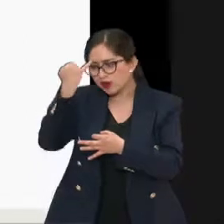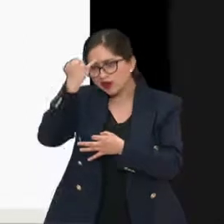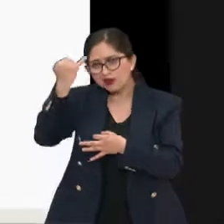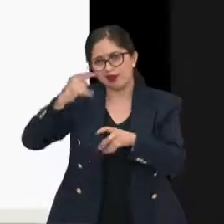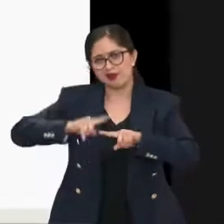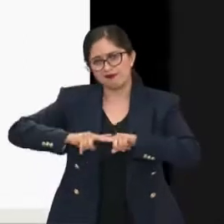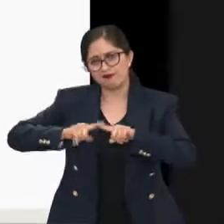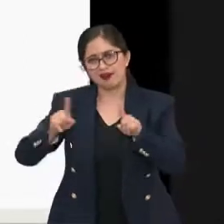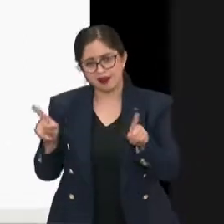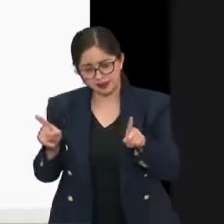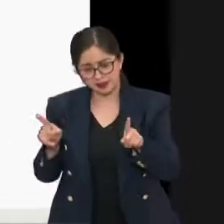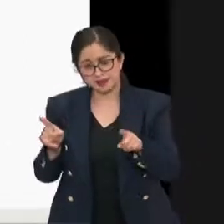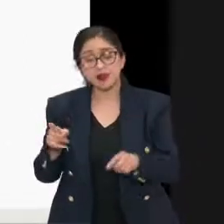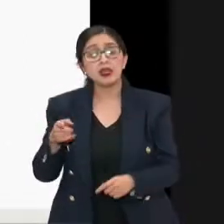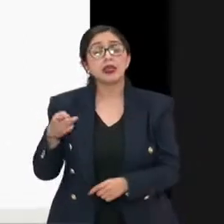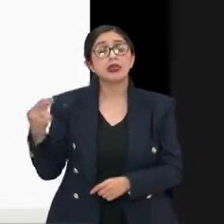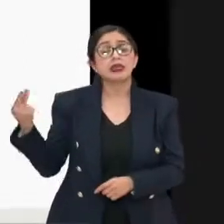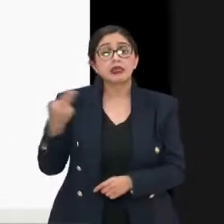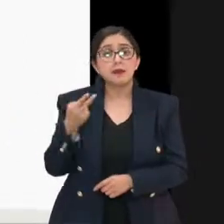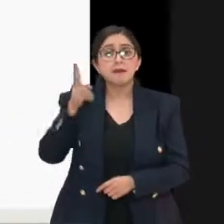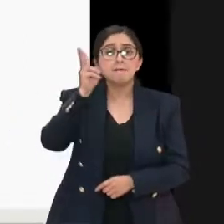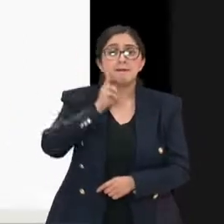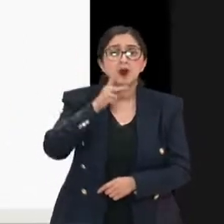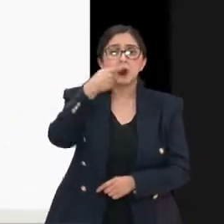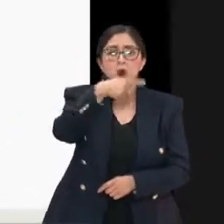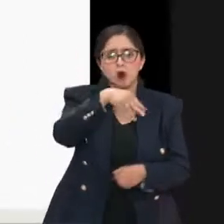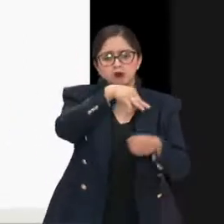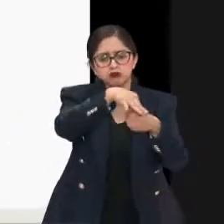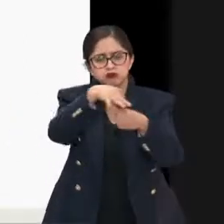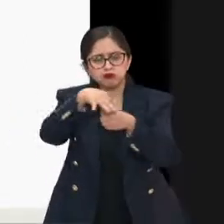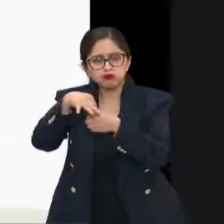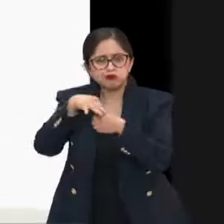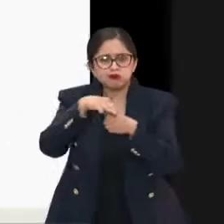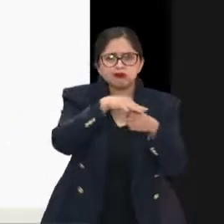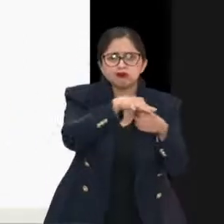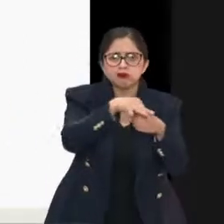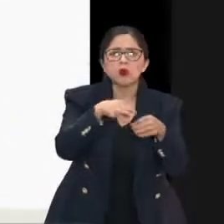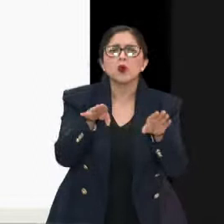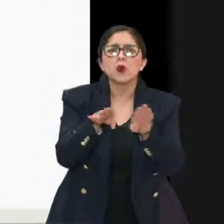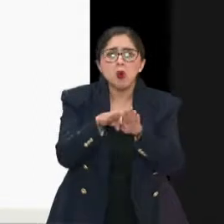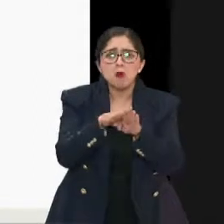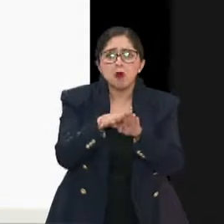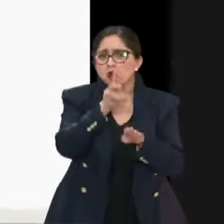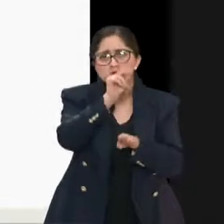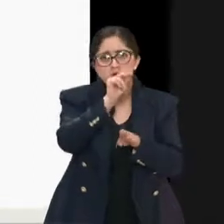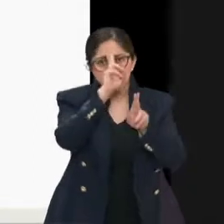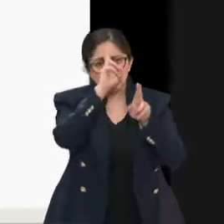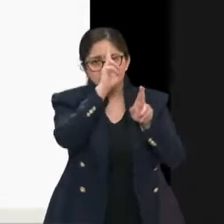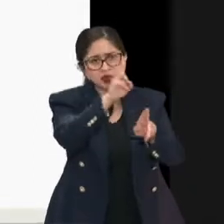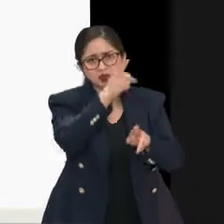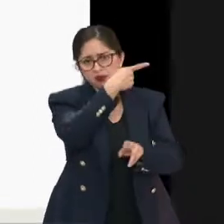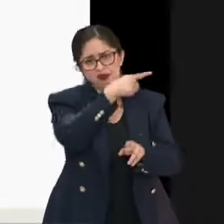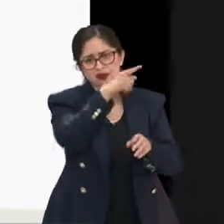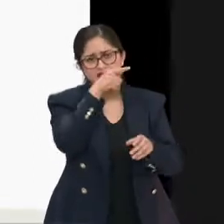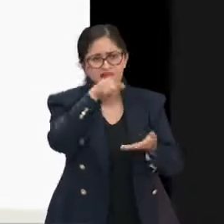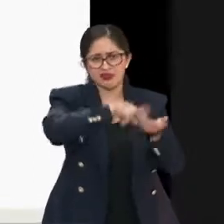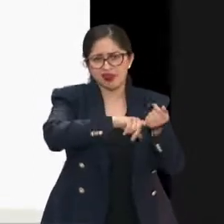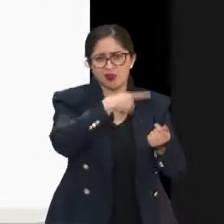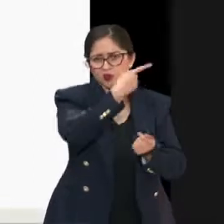we had a differentiated common destiny. They was trending to use electoral competency